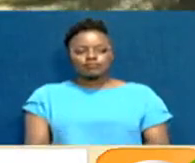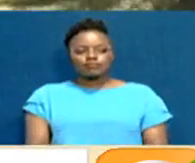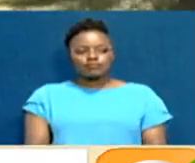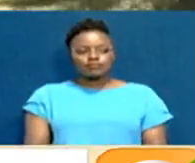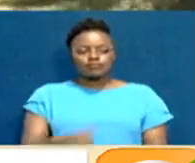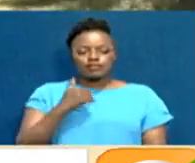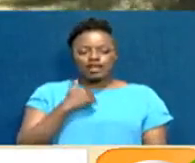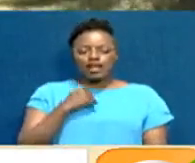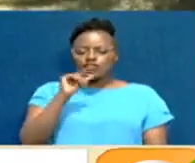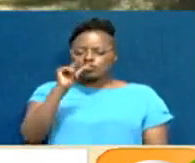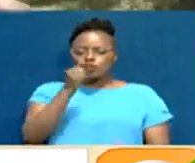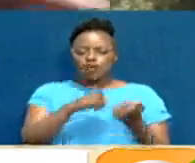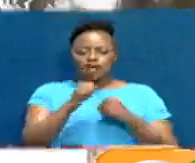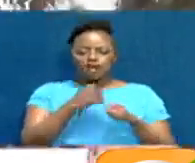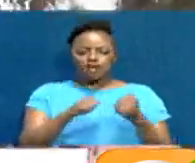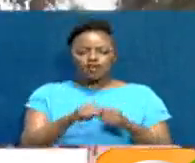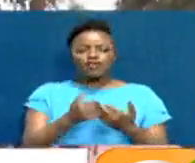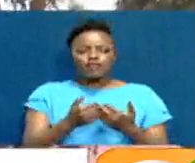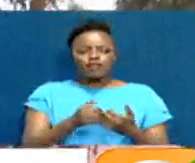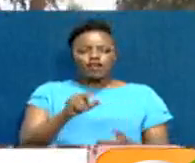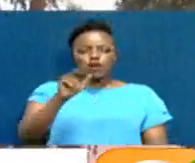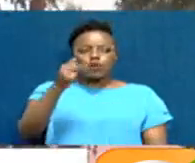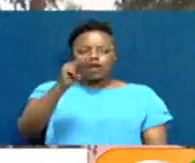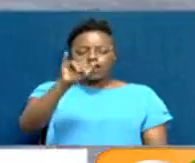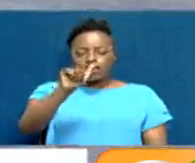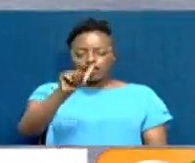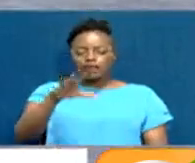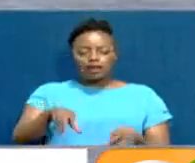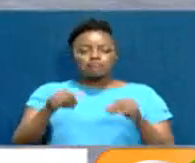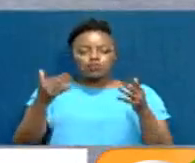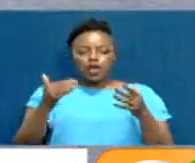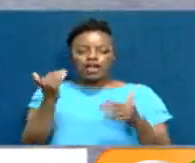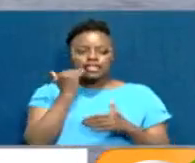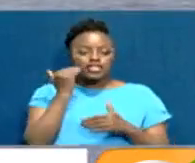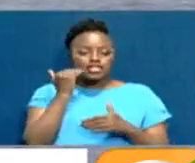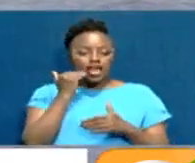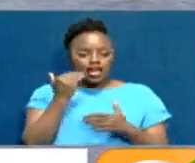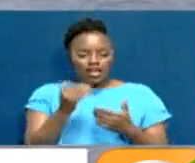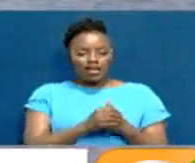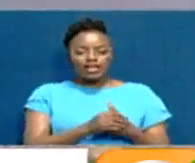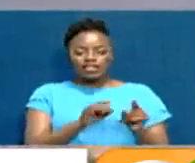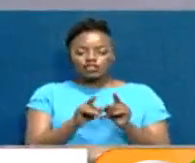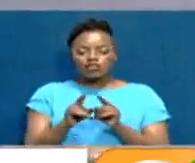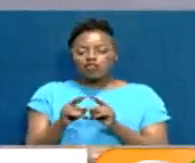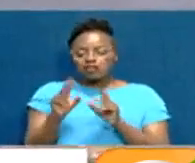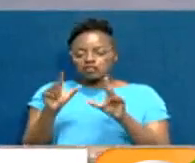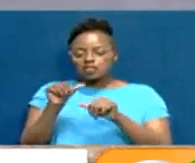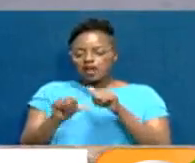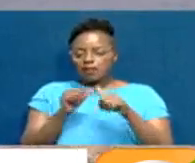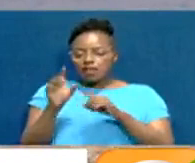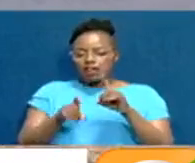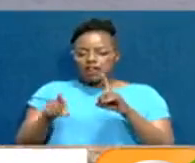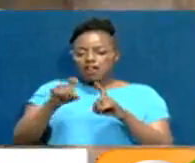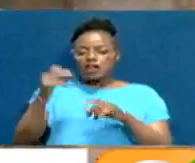There is little activity here in Uhanya Beach, Siaya County. It has all to do with the increased